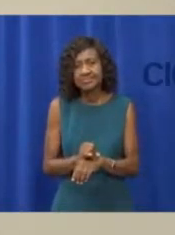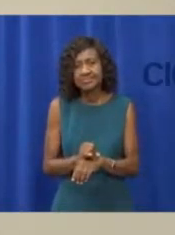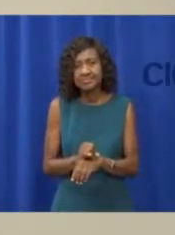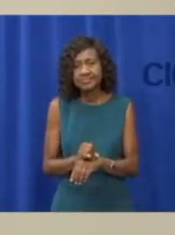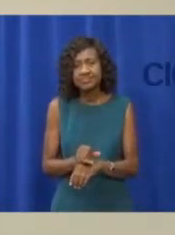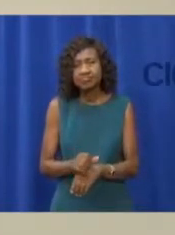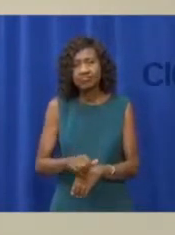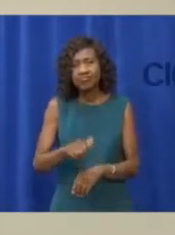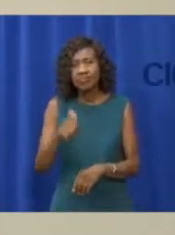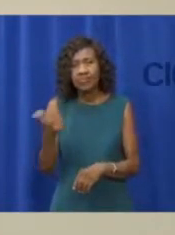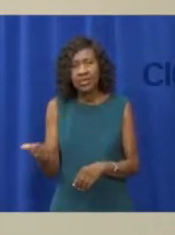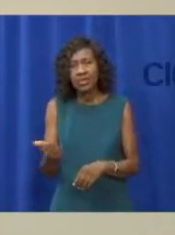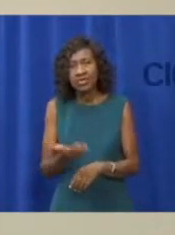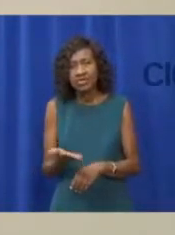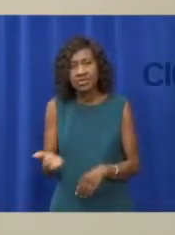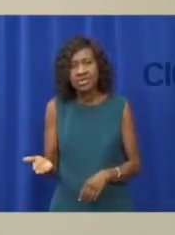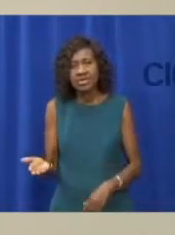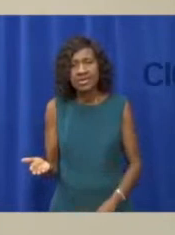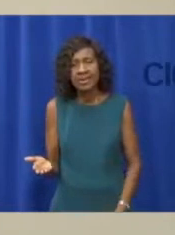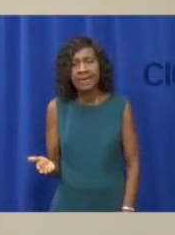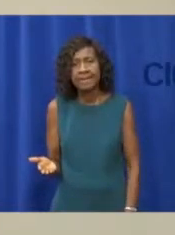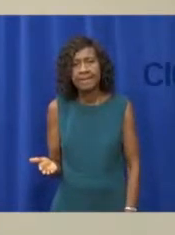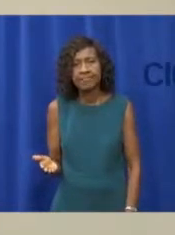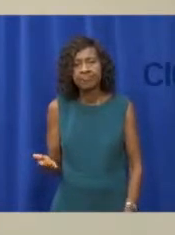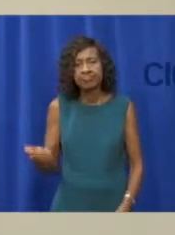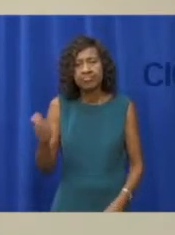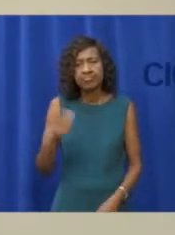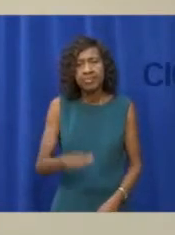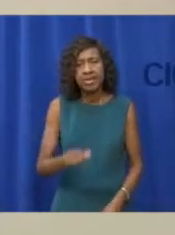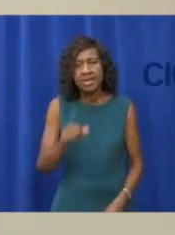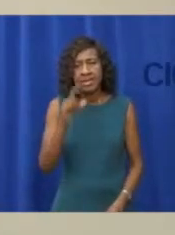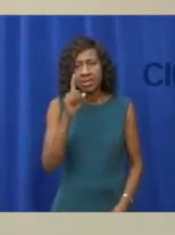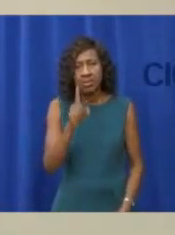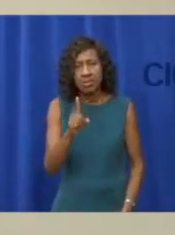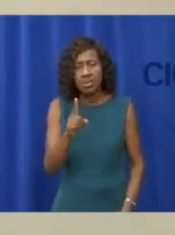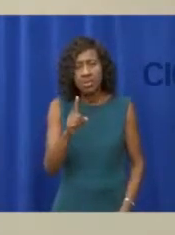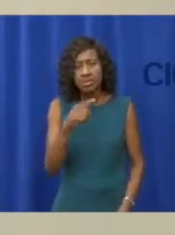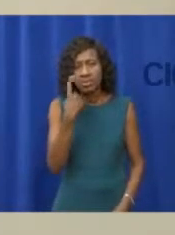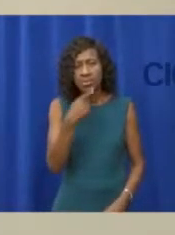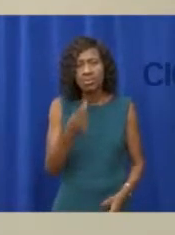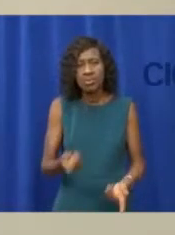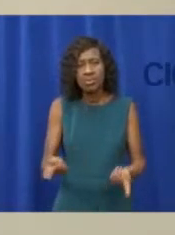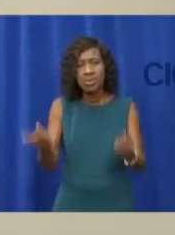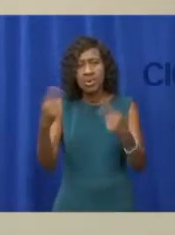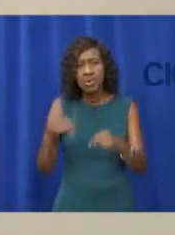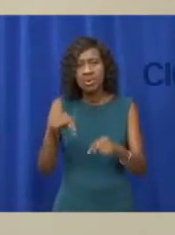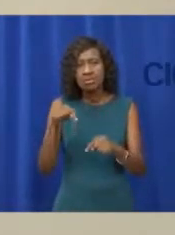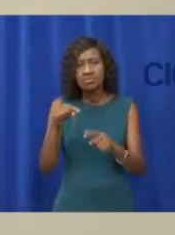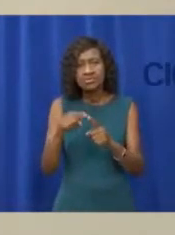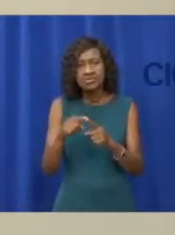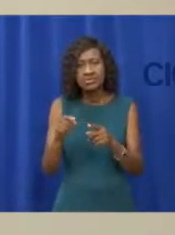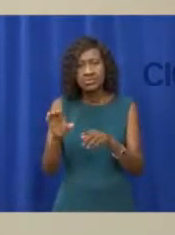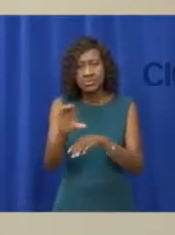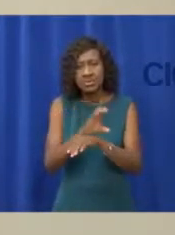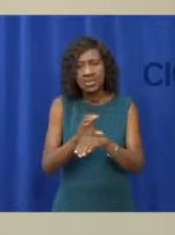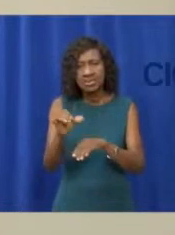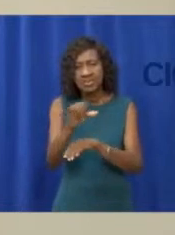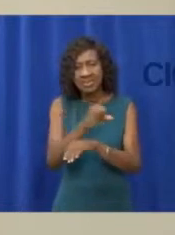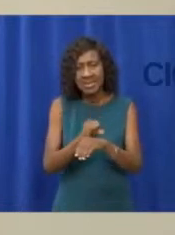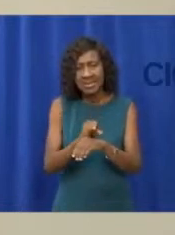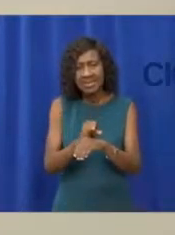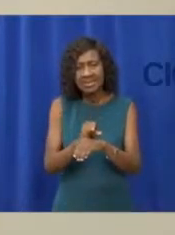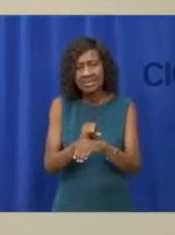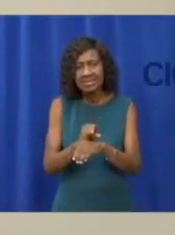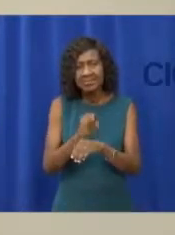The other point I want to make is anyone who arrives in Cayman is going to